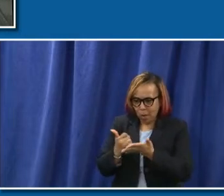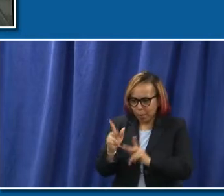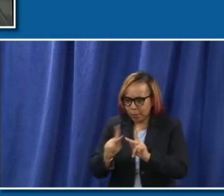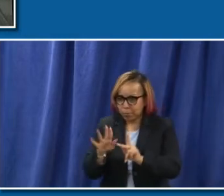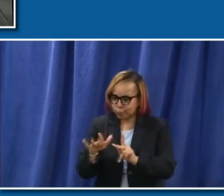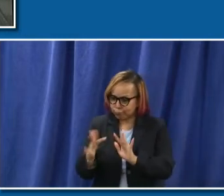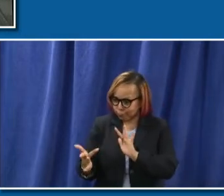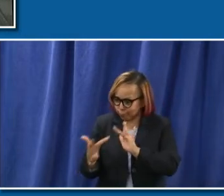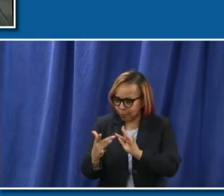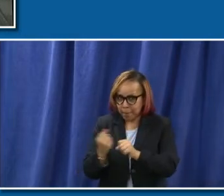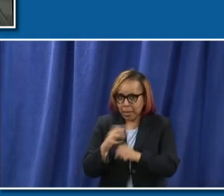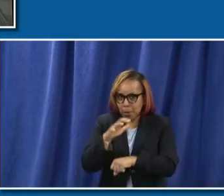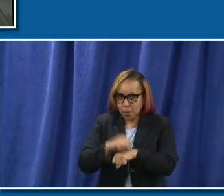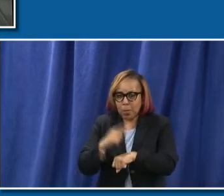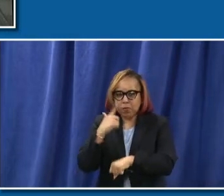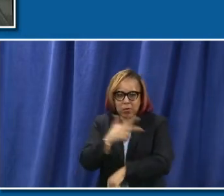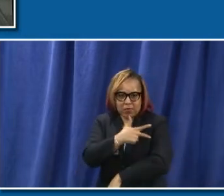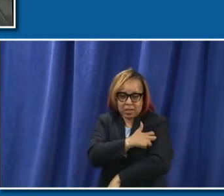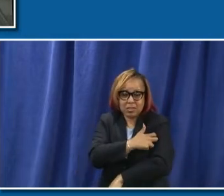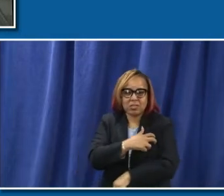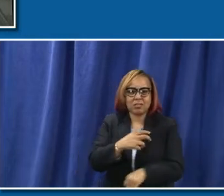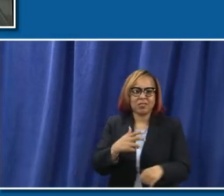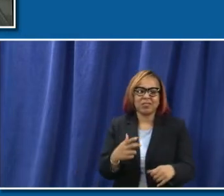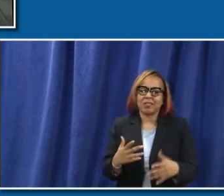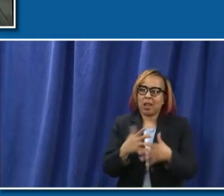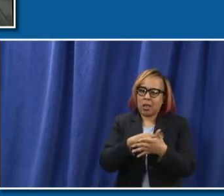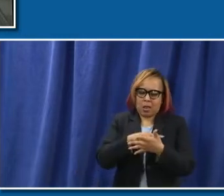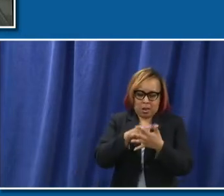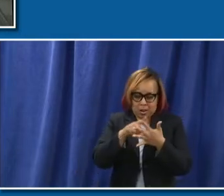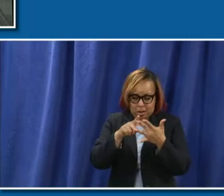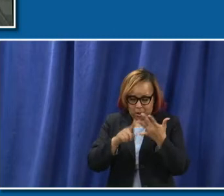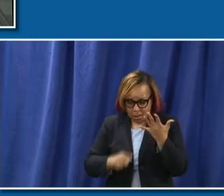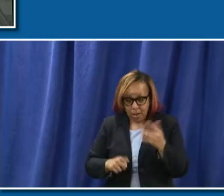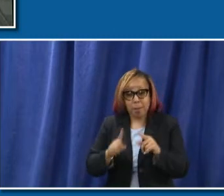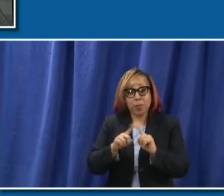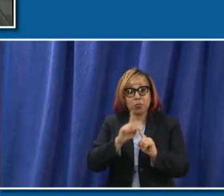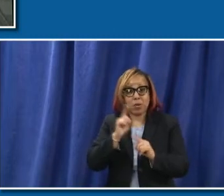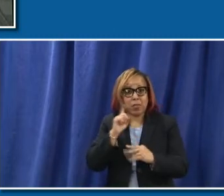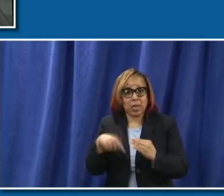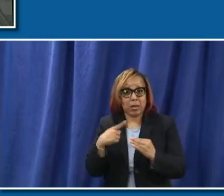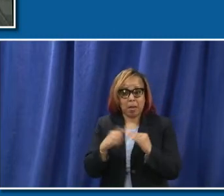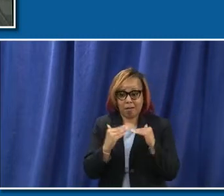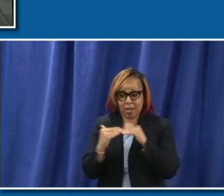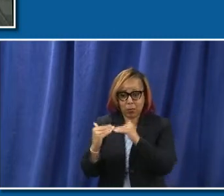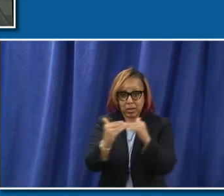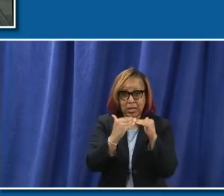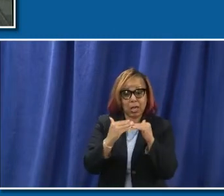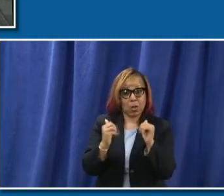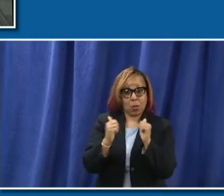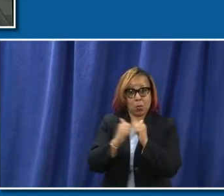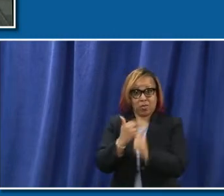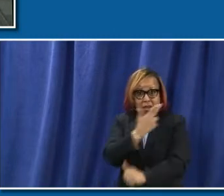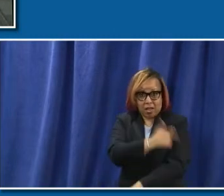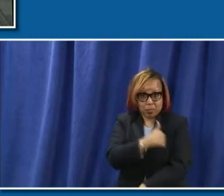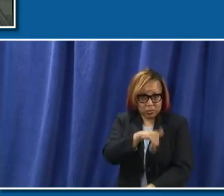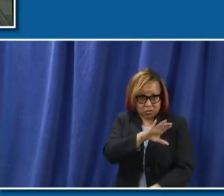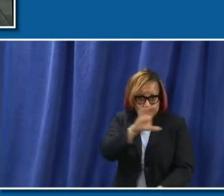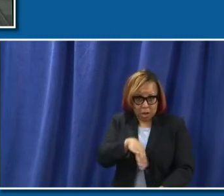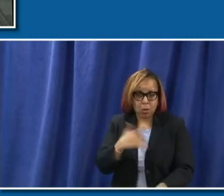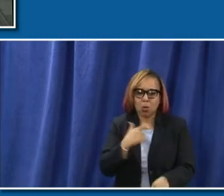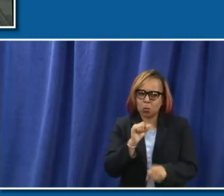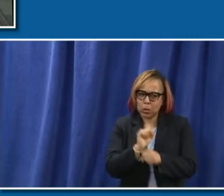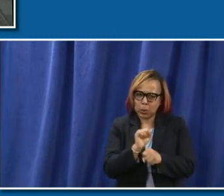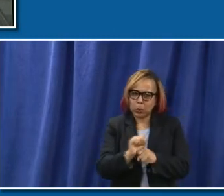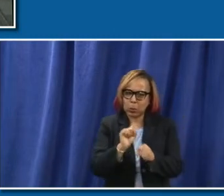their appointment to get vaccinated. So there's a lot of pieces in that, but really thinking about equity, even with our hospitals in Chicago, we worked to